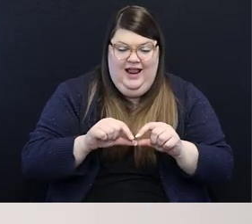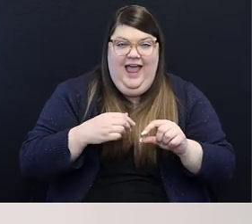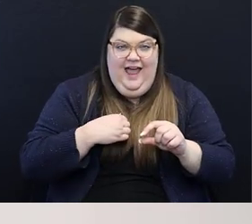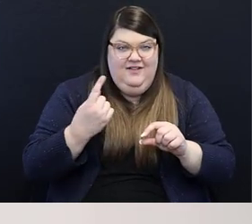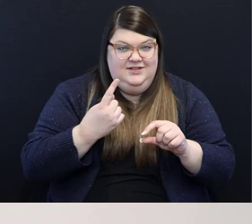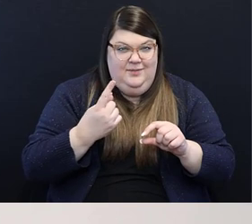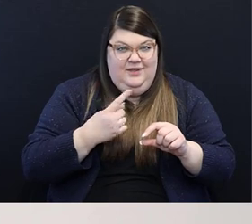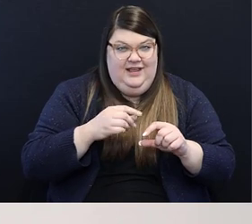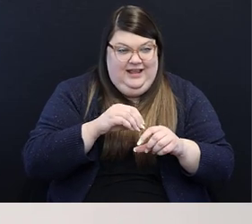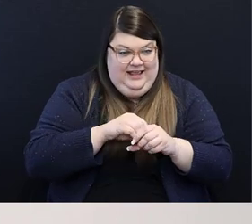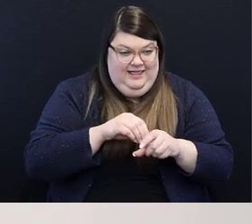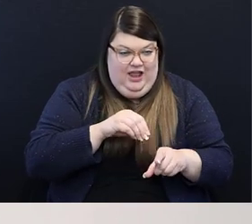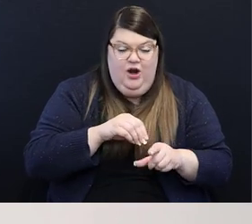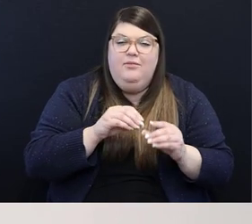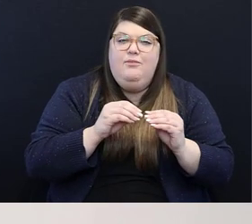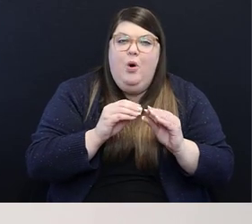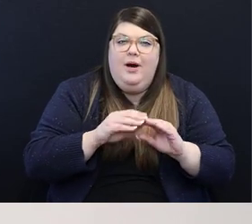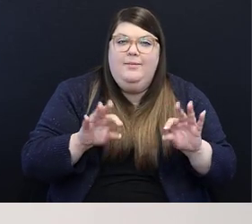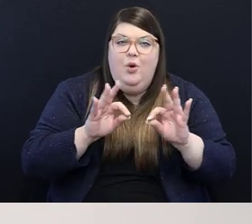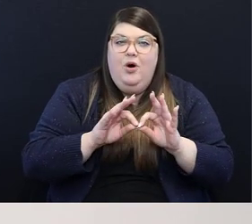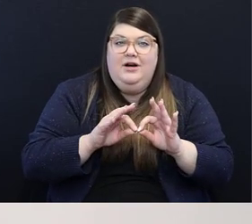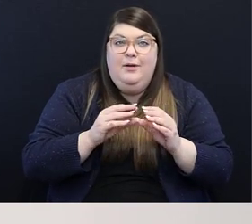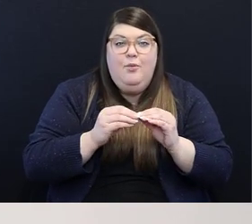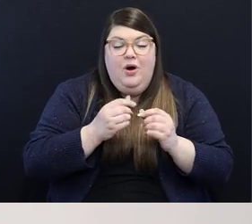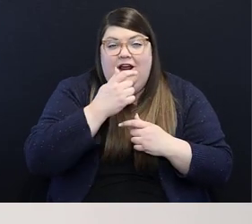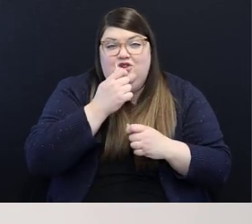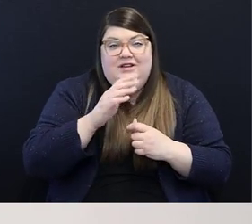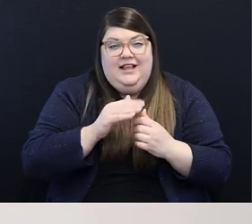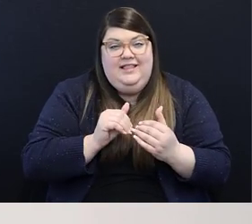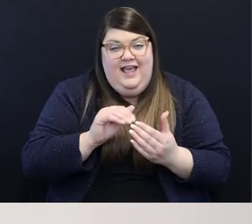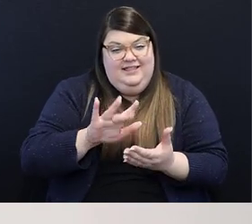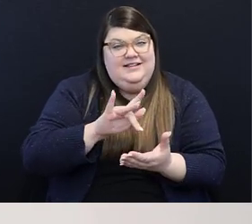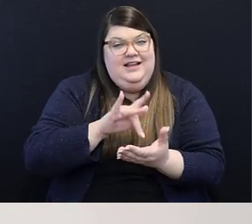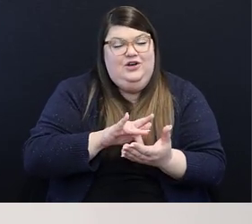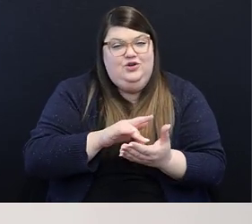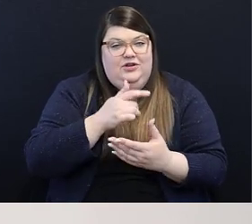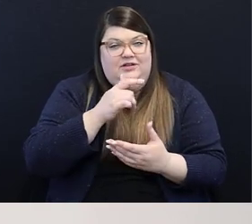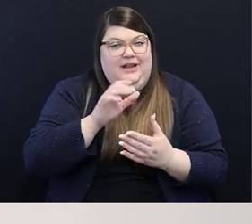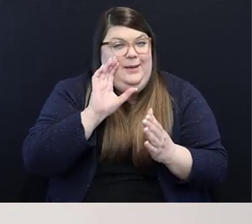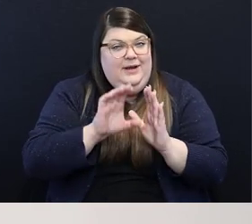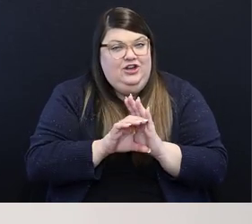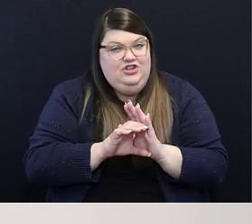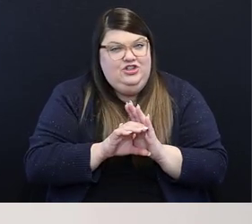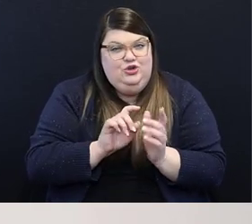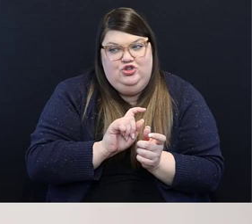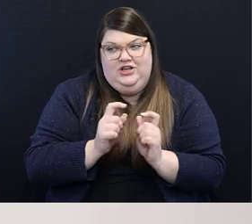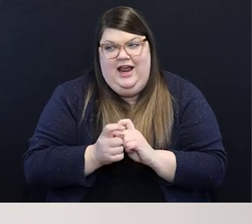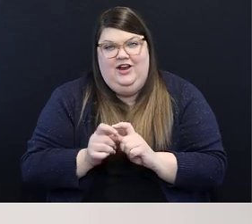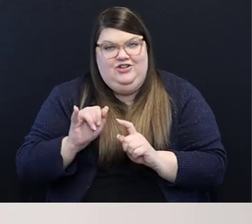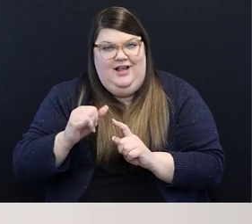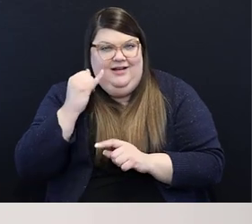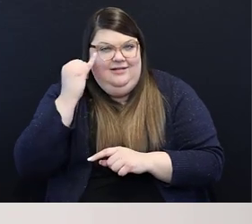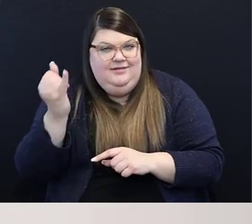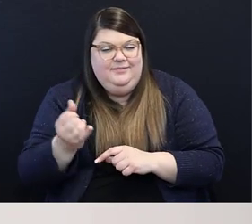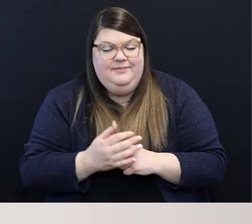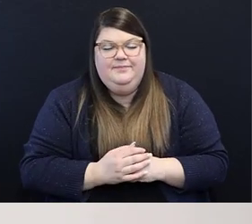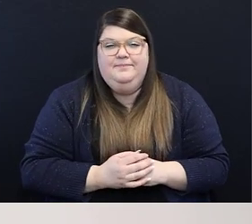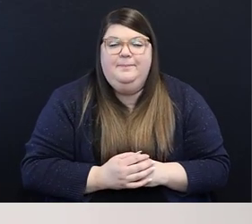more important or more interesting than the central image, to sort of shift that. I